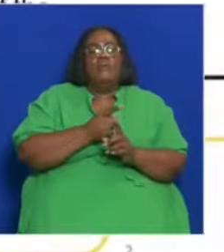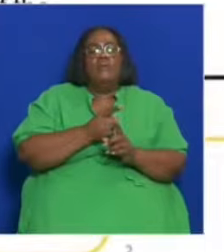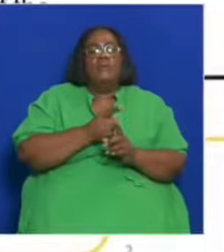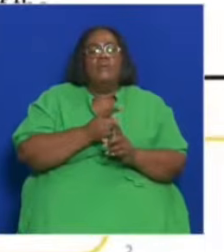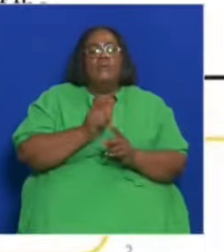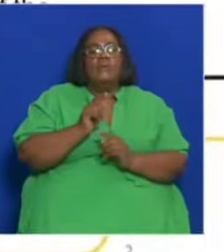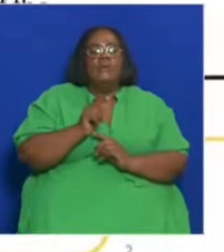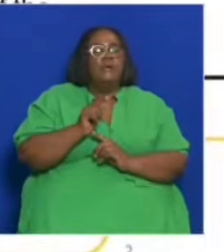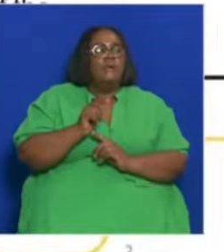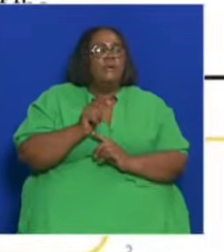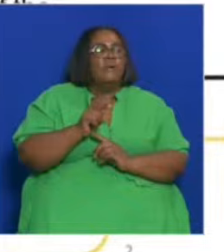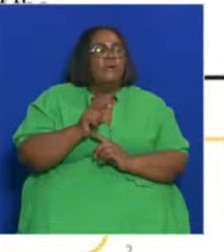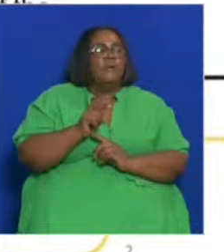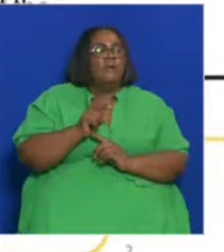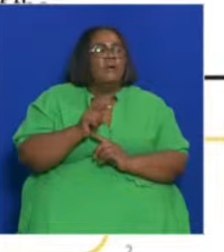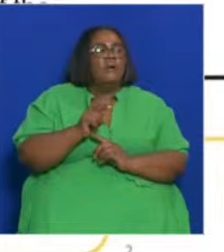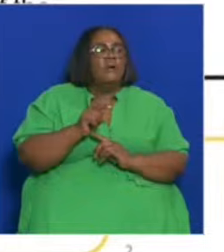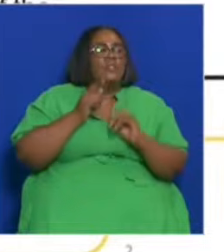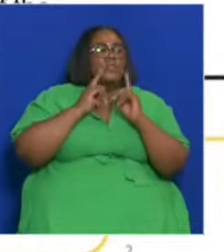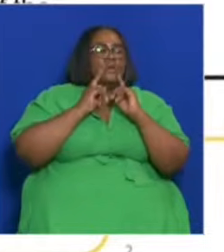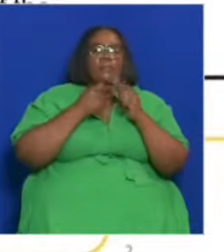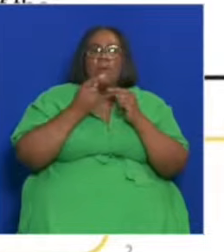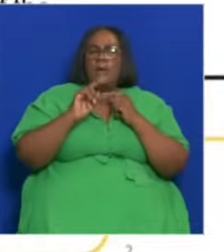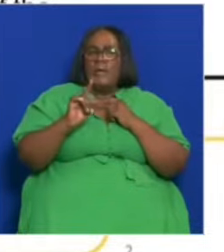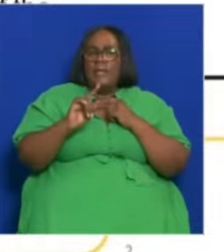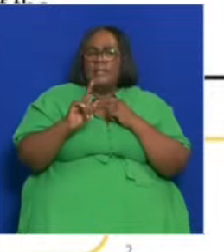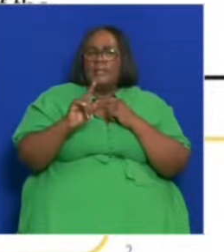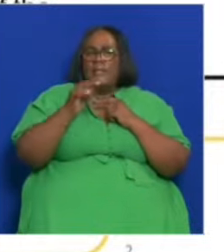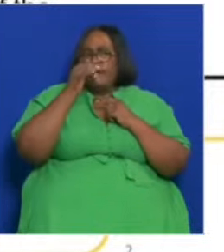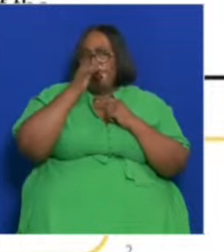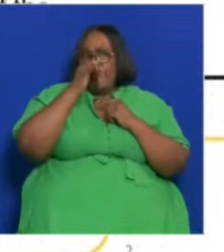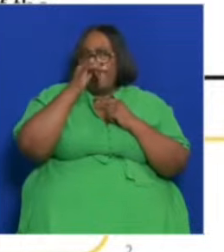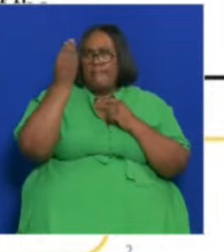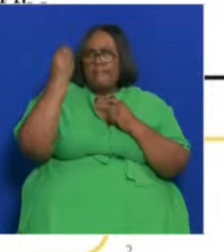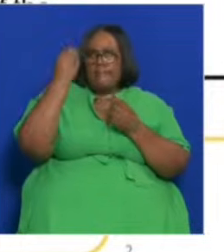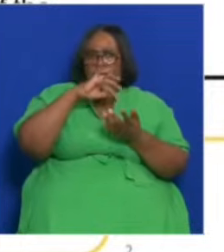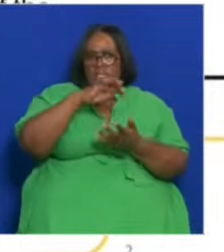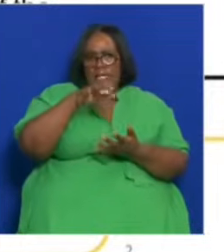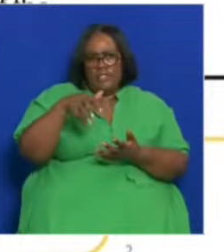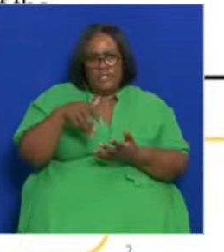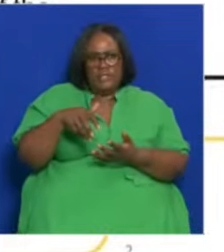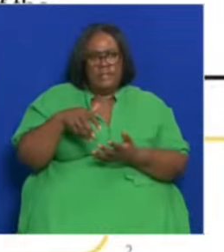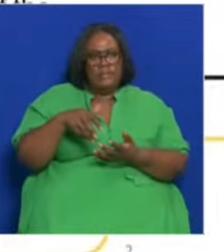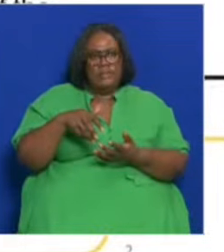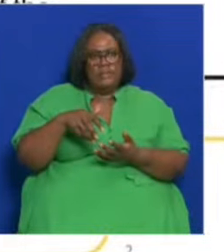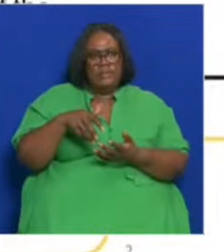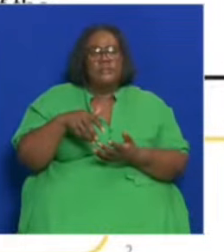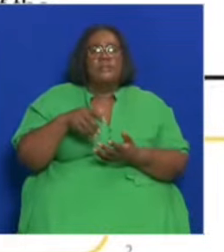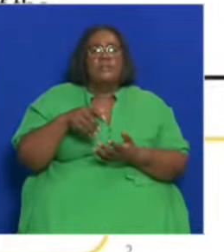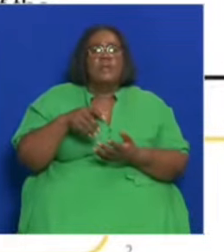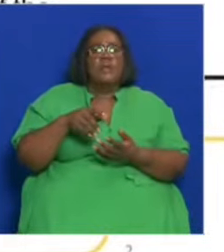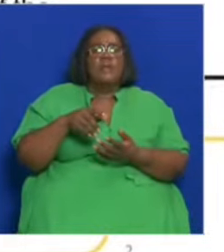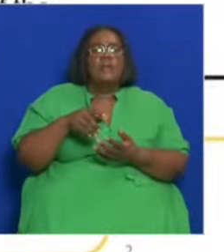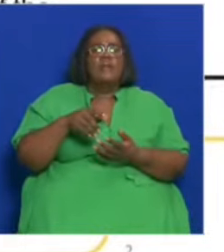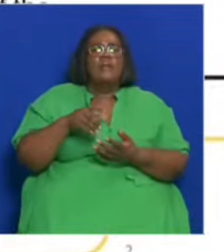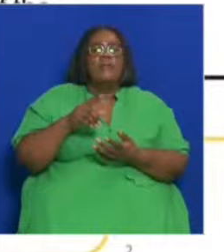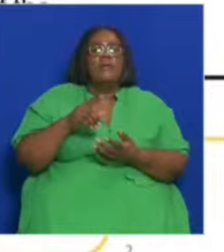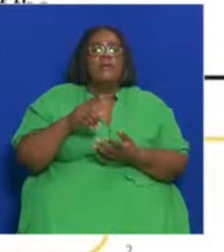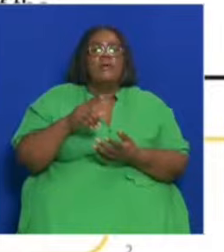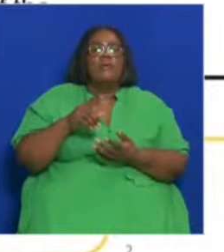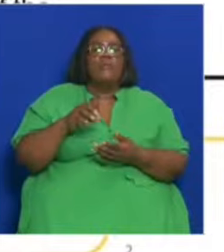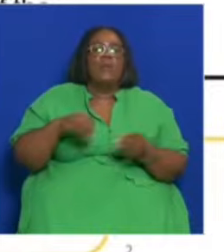crime intelligence and that they're plagued with corruption and allegations